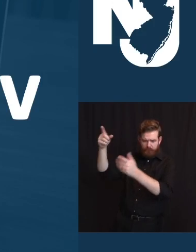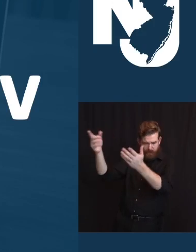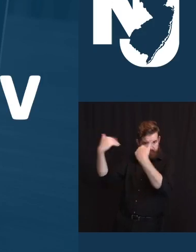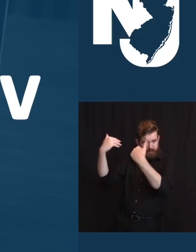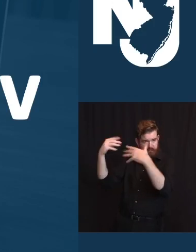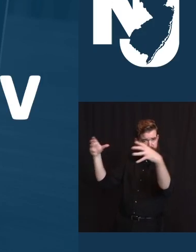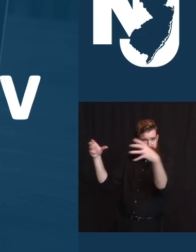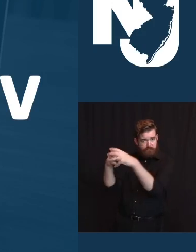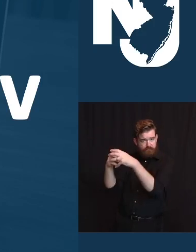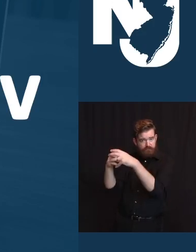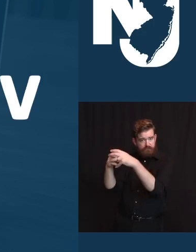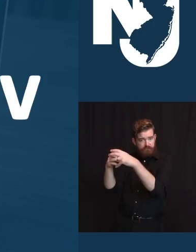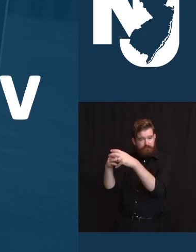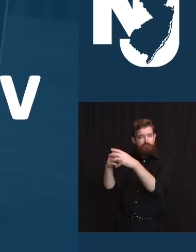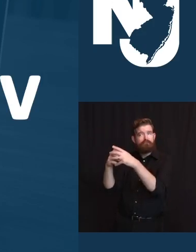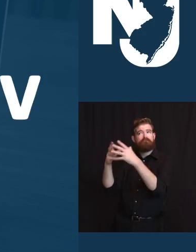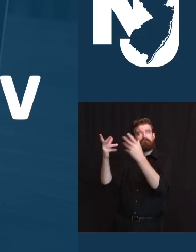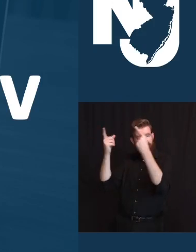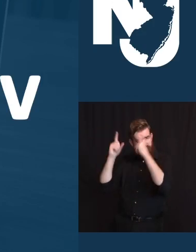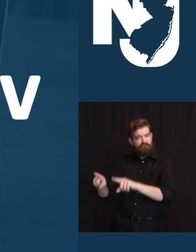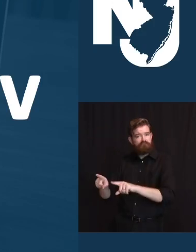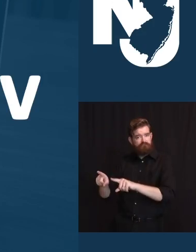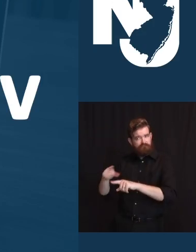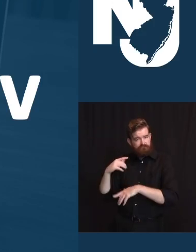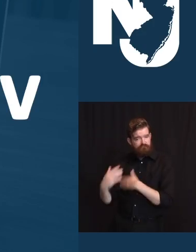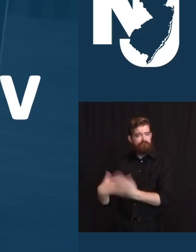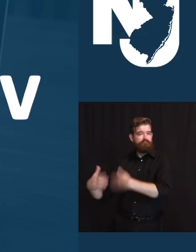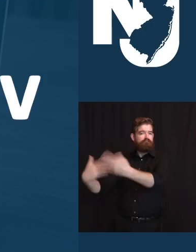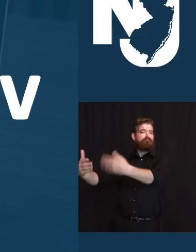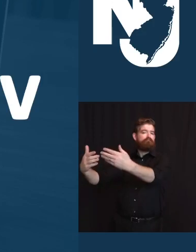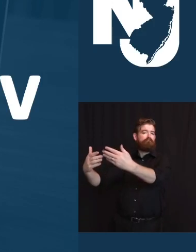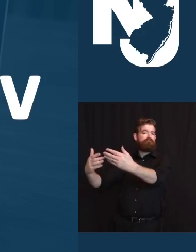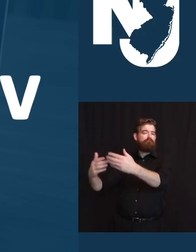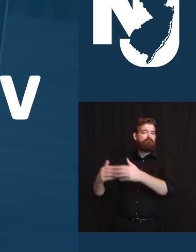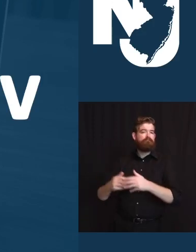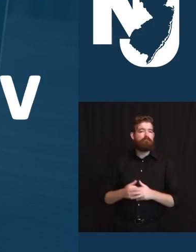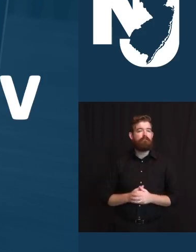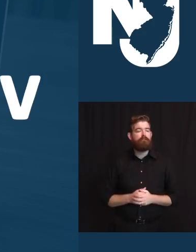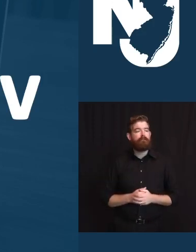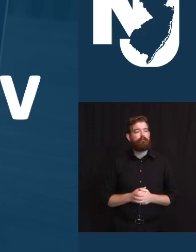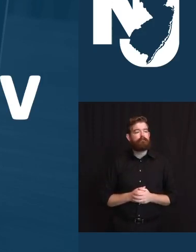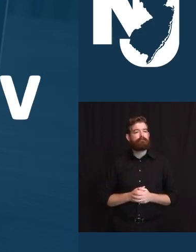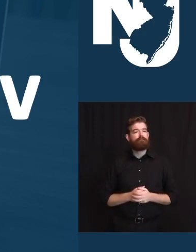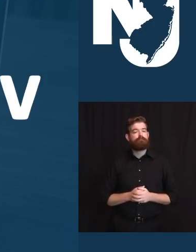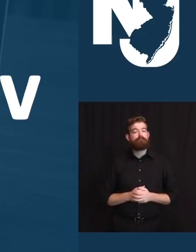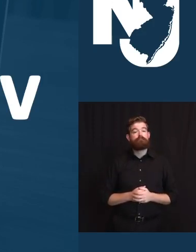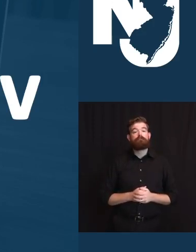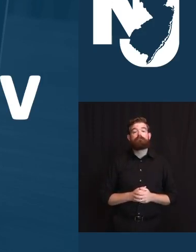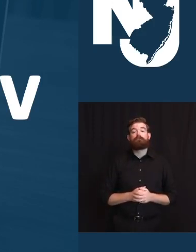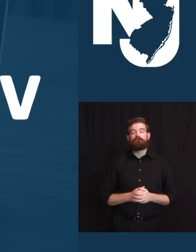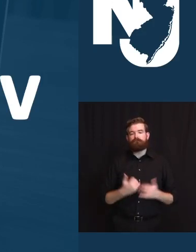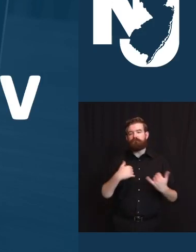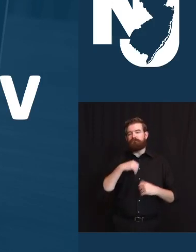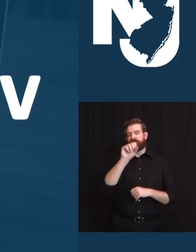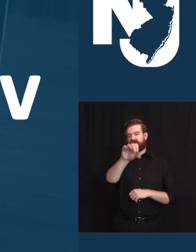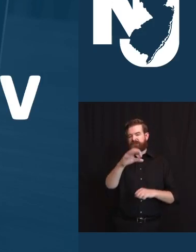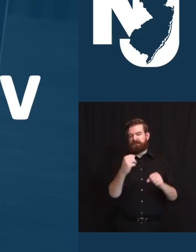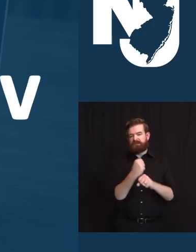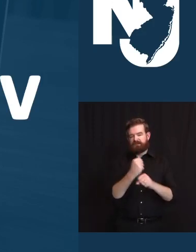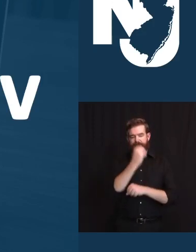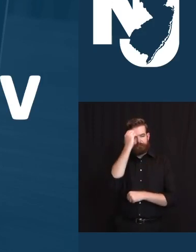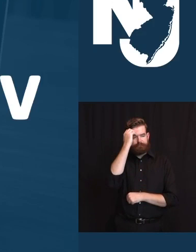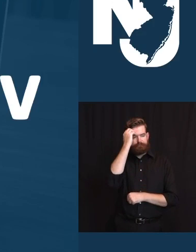done. With that, Judy, let's look at the overnight numbers, and I think we should remember, you and I were just on the phone a few minutes